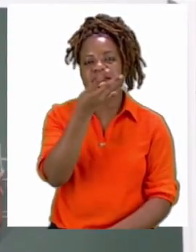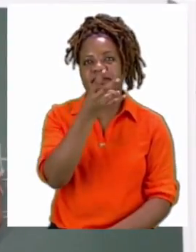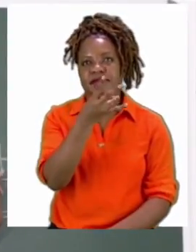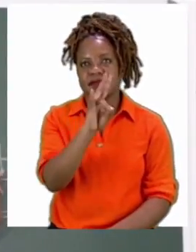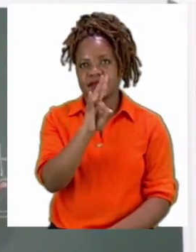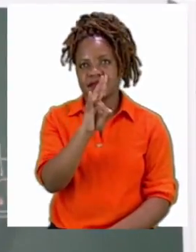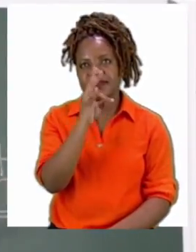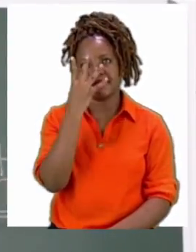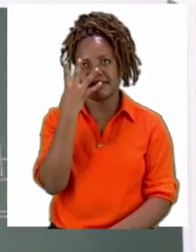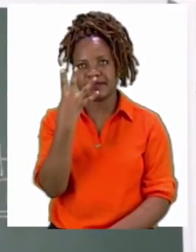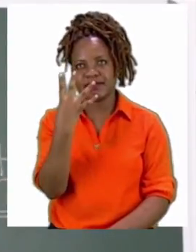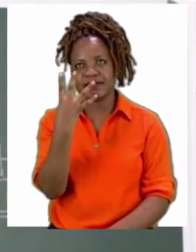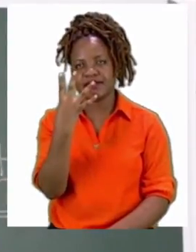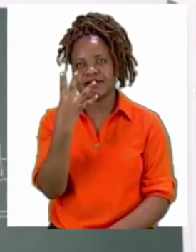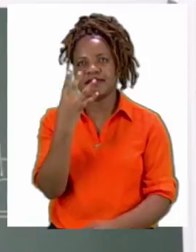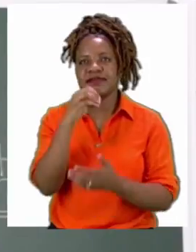74